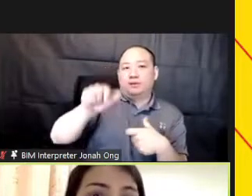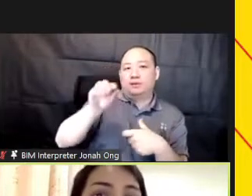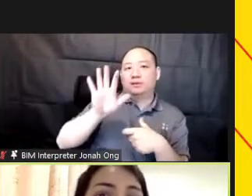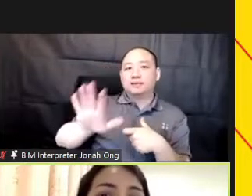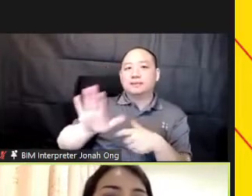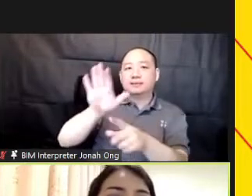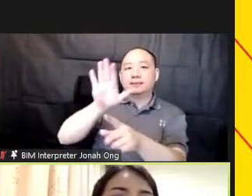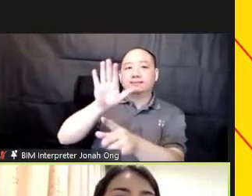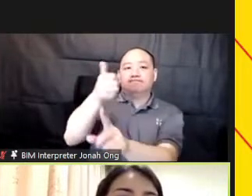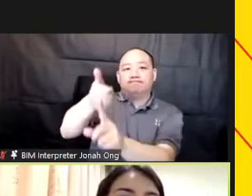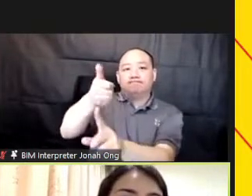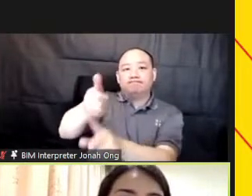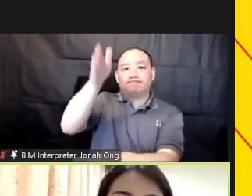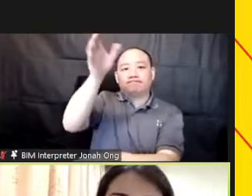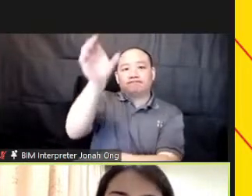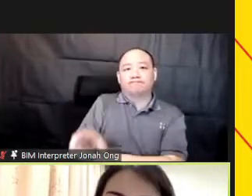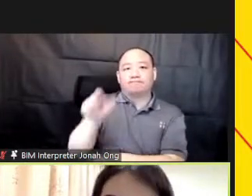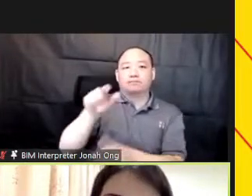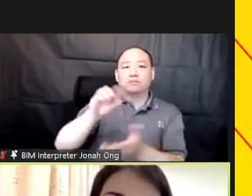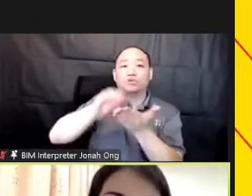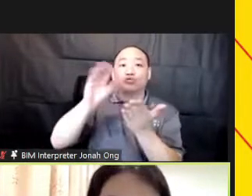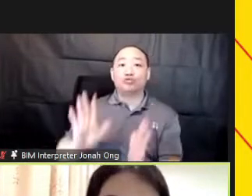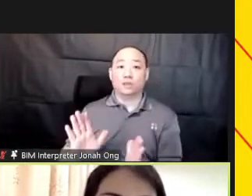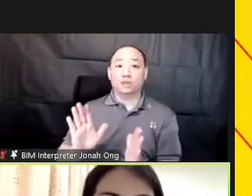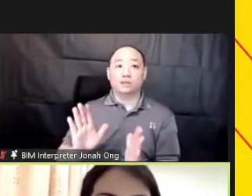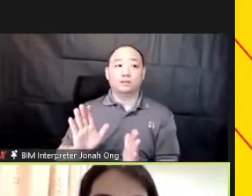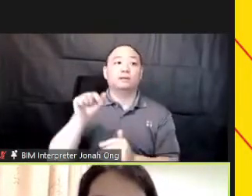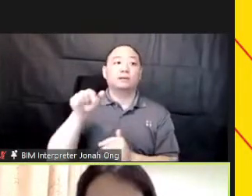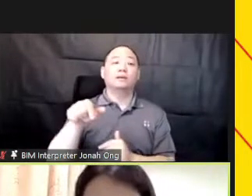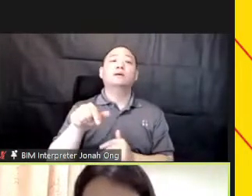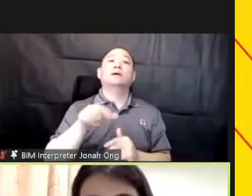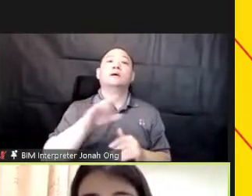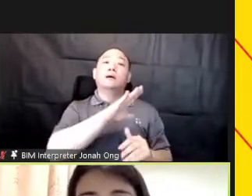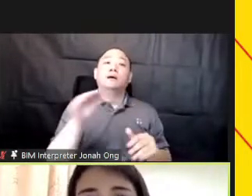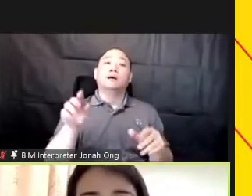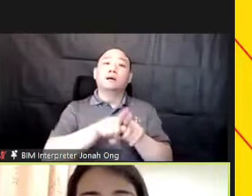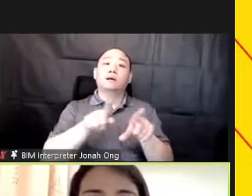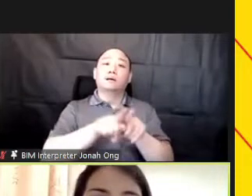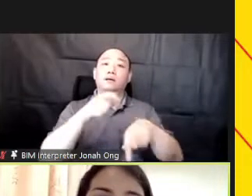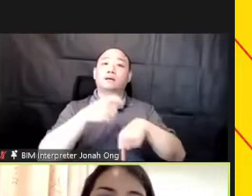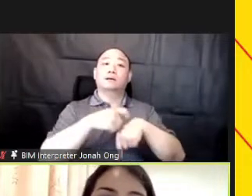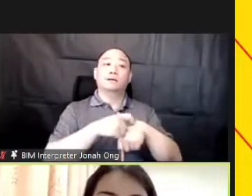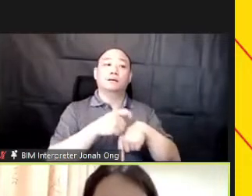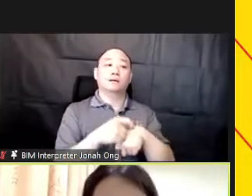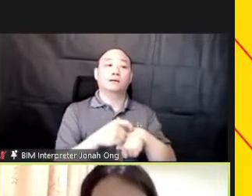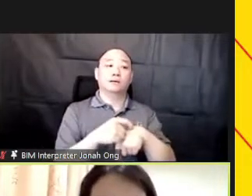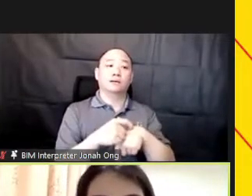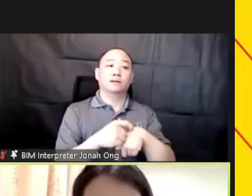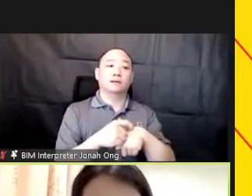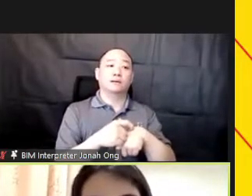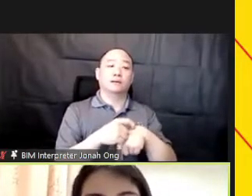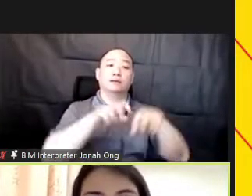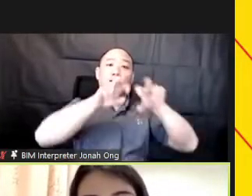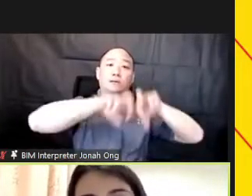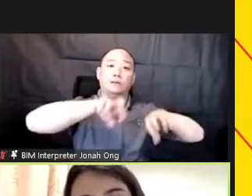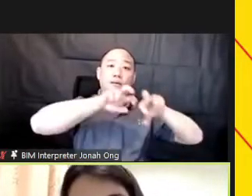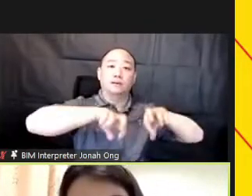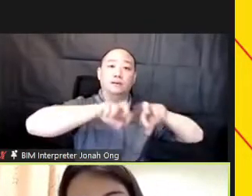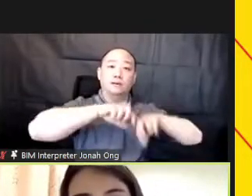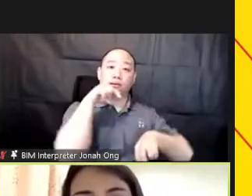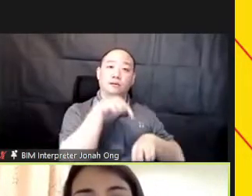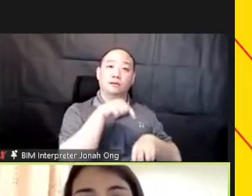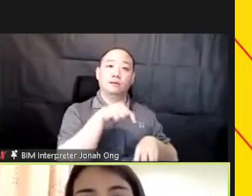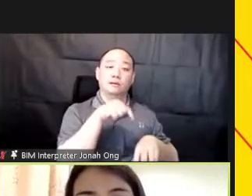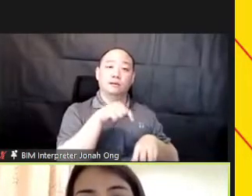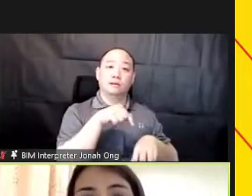age. And also during this time, in the Jawatan Kuasa, it gave me an opportunity to really study